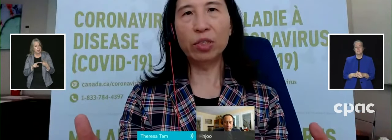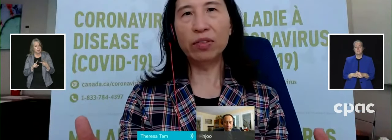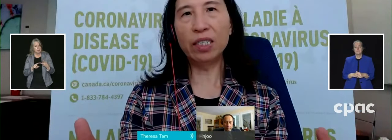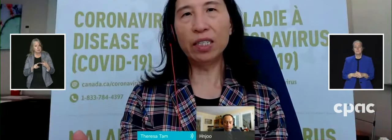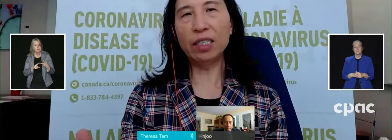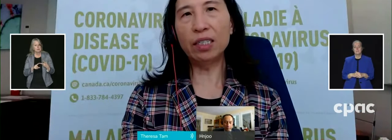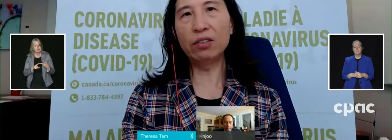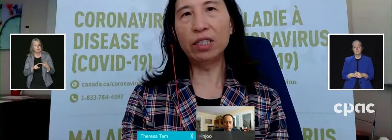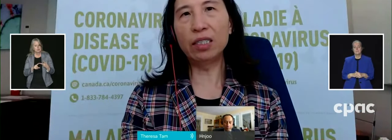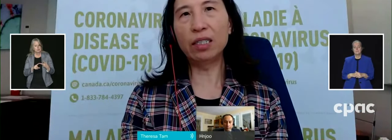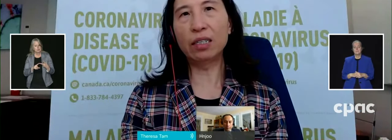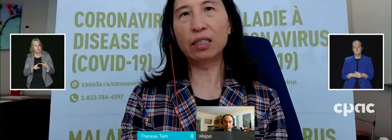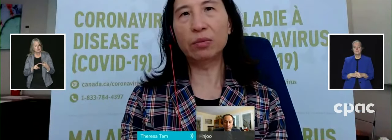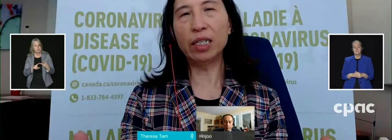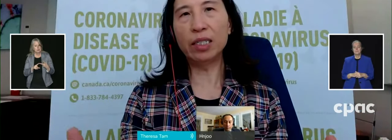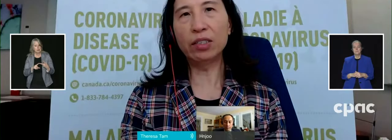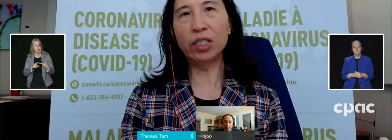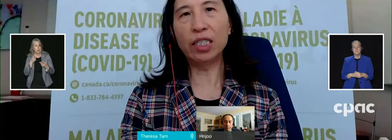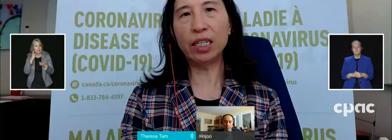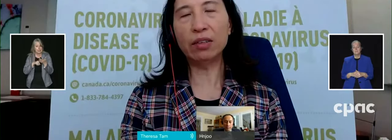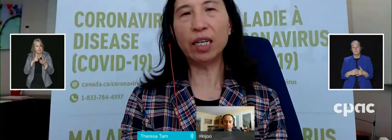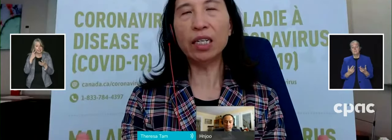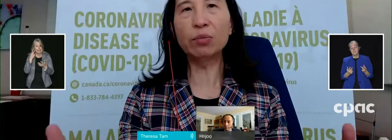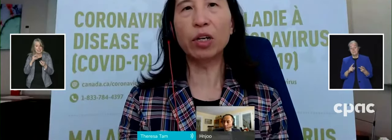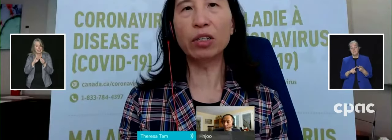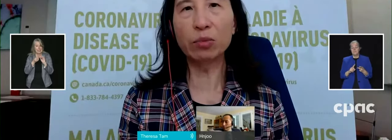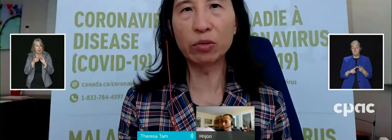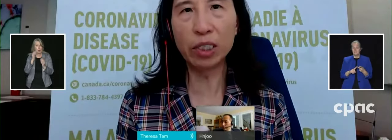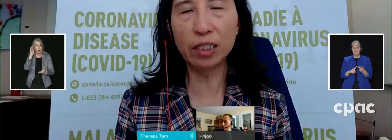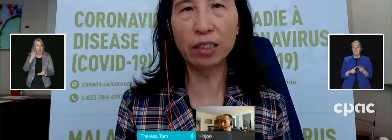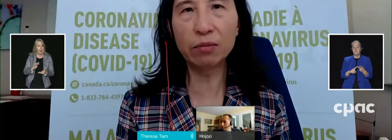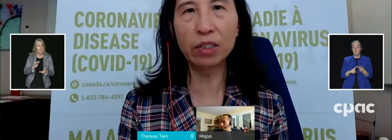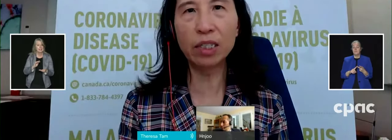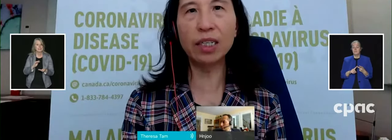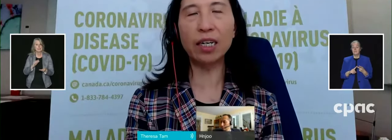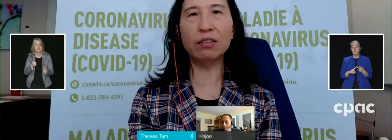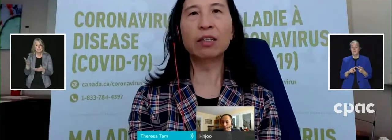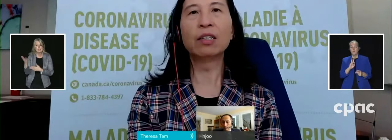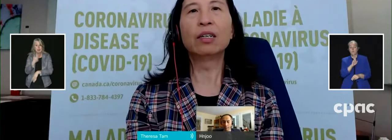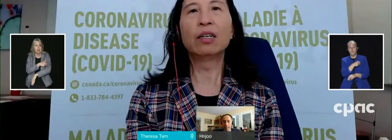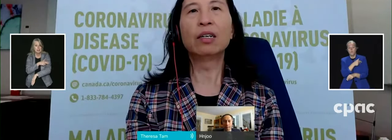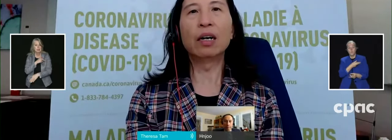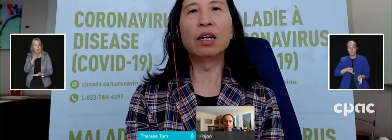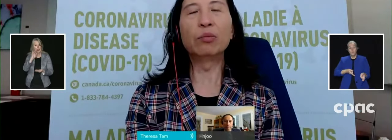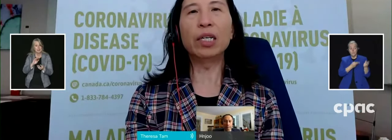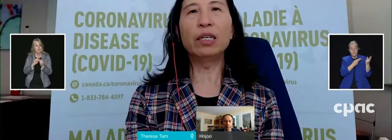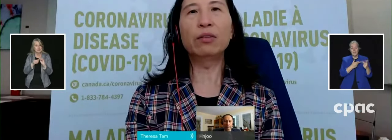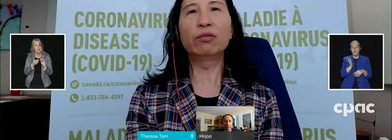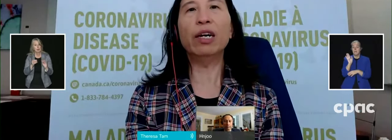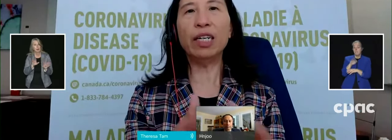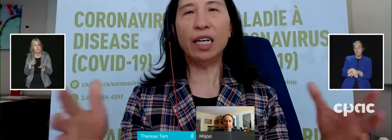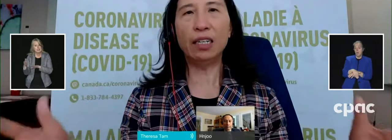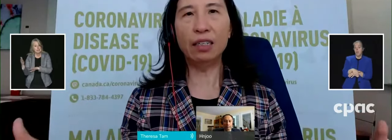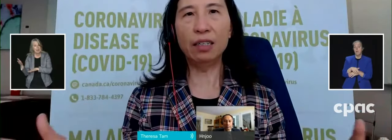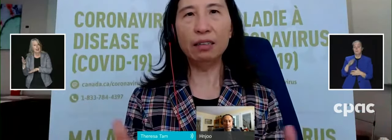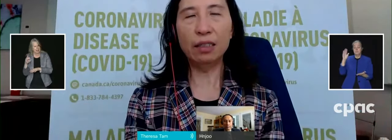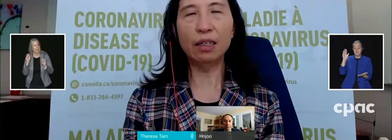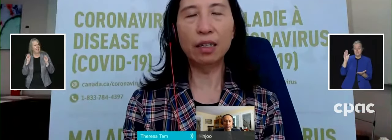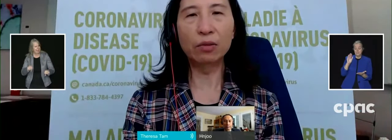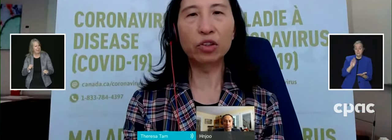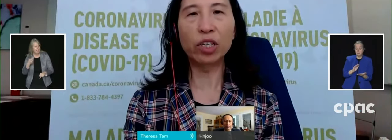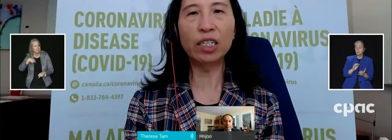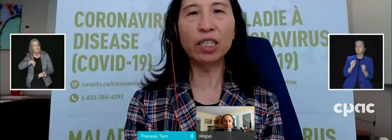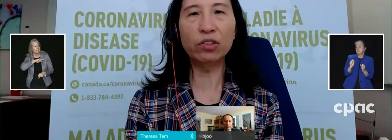In terms of seeing a decrease in hospitalization and death, that is possible because we are now throughout